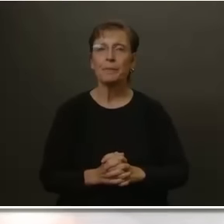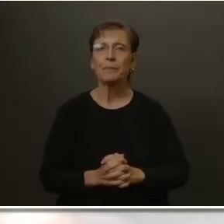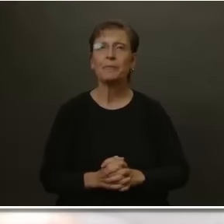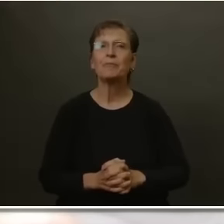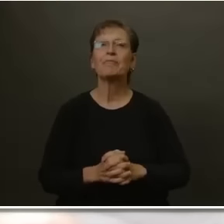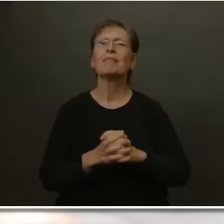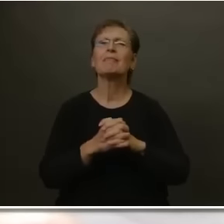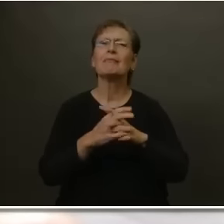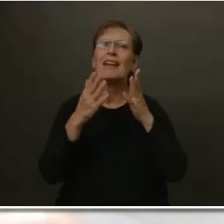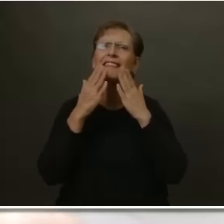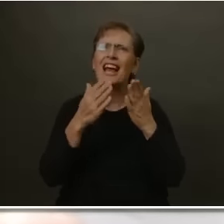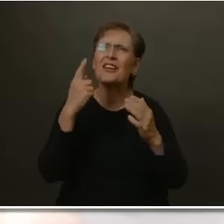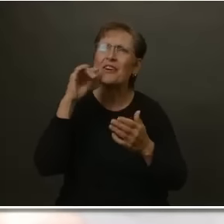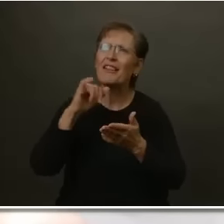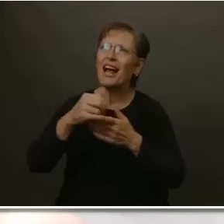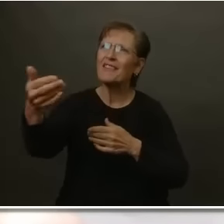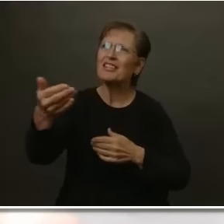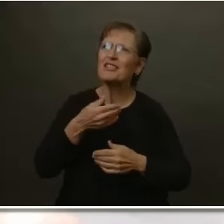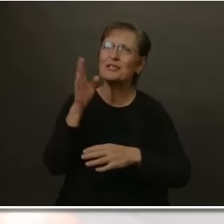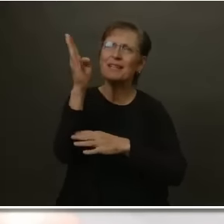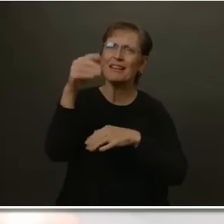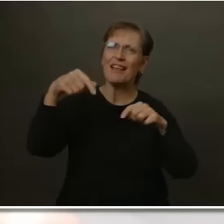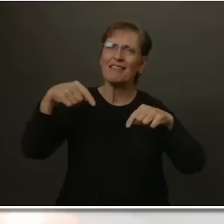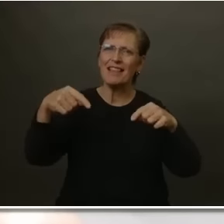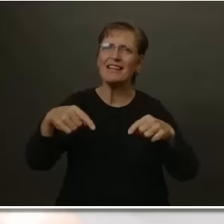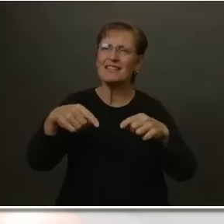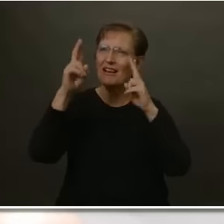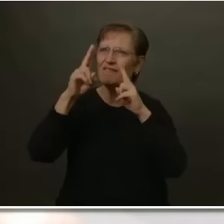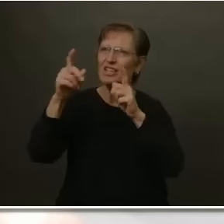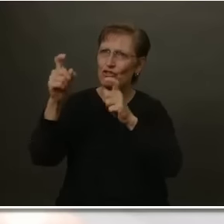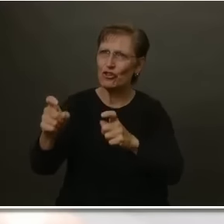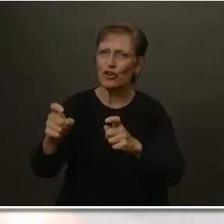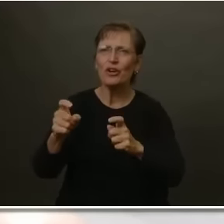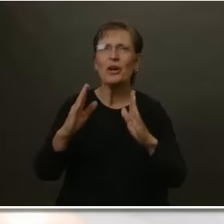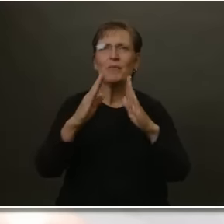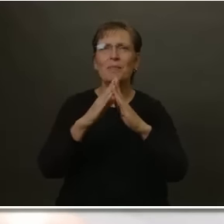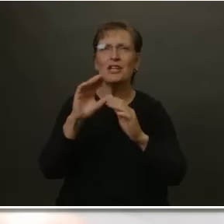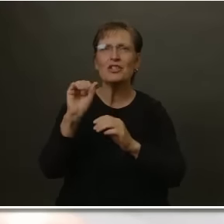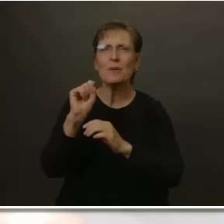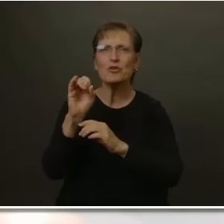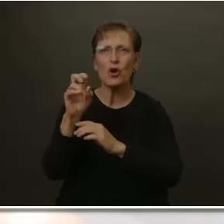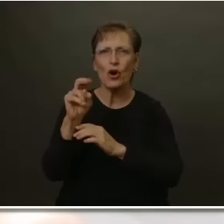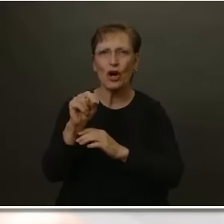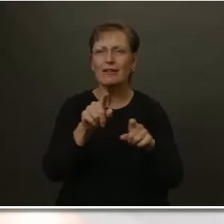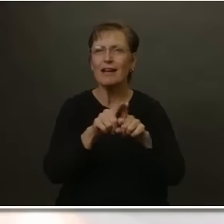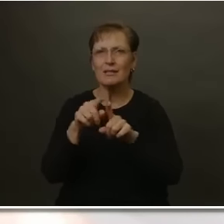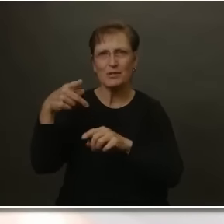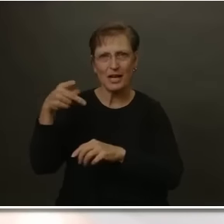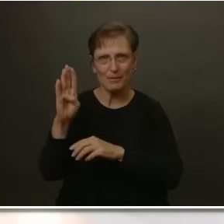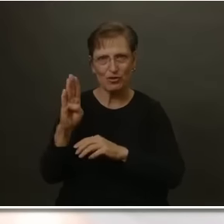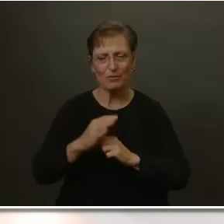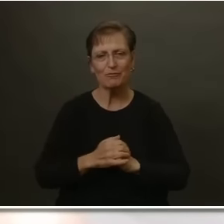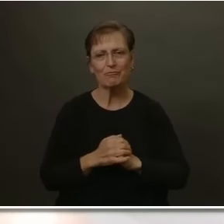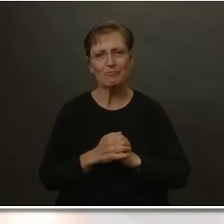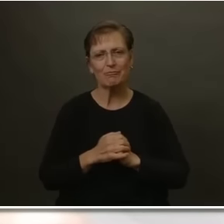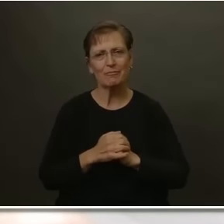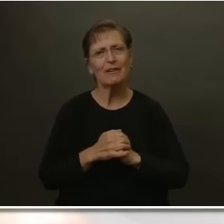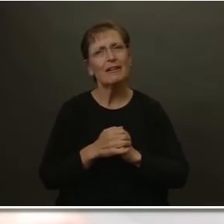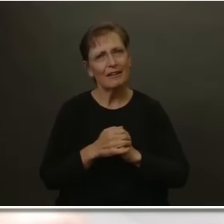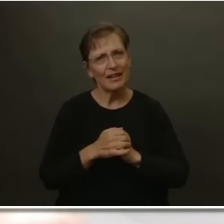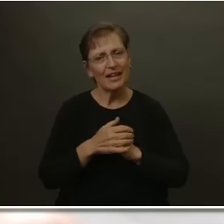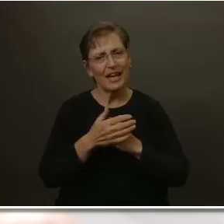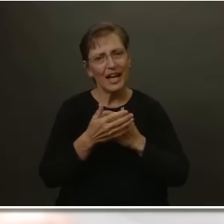Thank you for the invitation to speak at this investiture of Bishop Sean as presiding bishop. On behalf of the